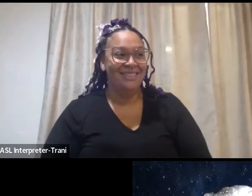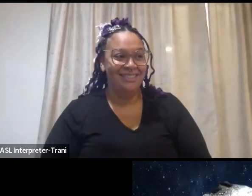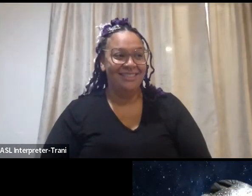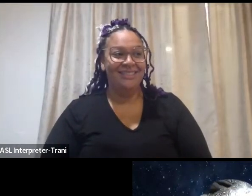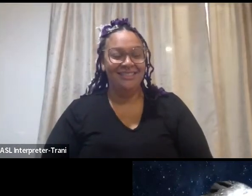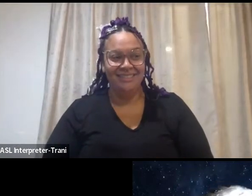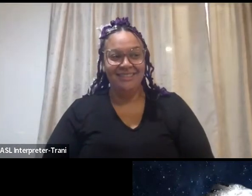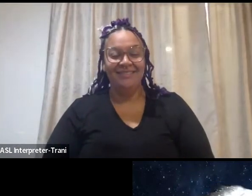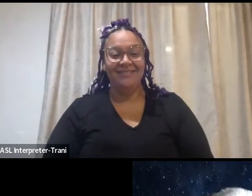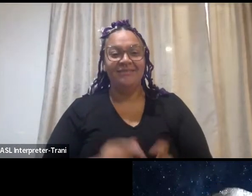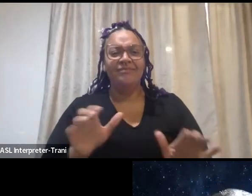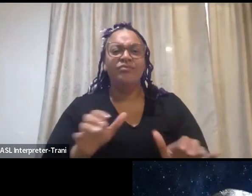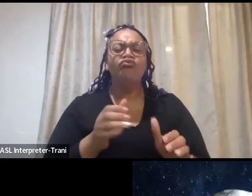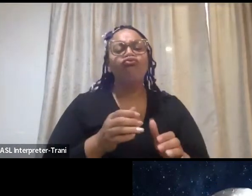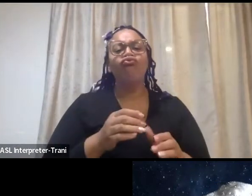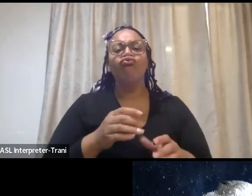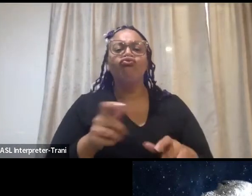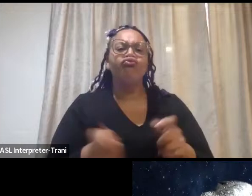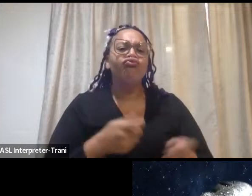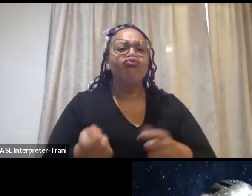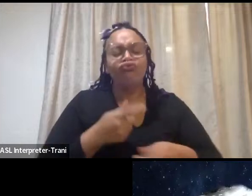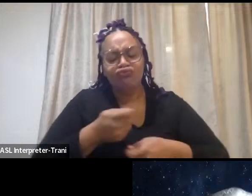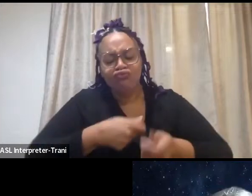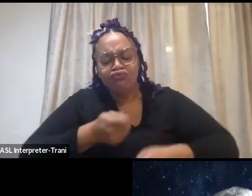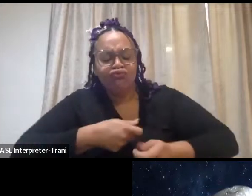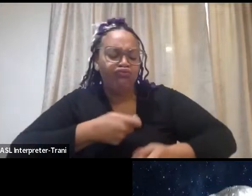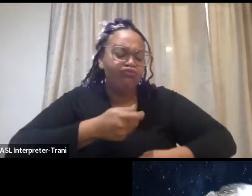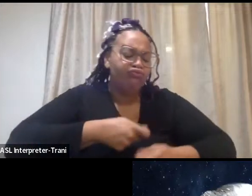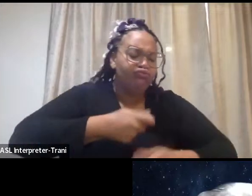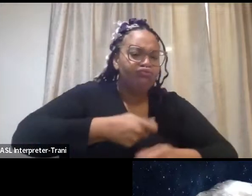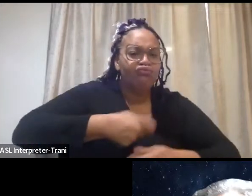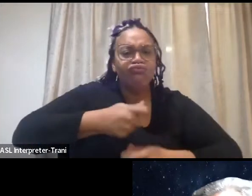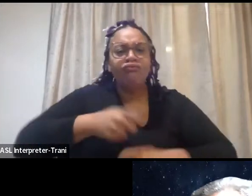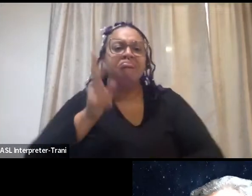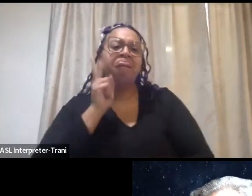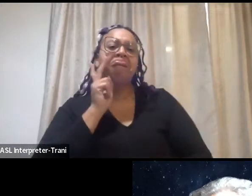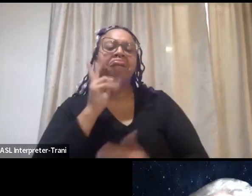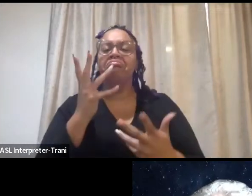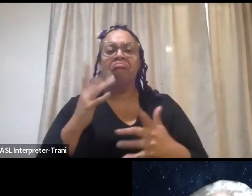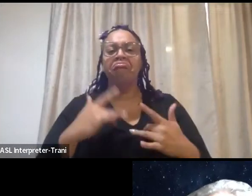Let's do a little shuffle. See what we have for you.